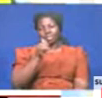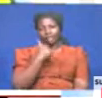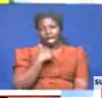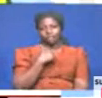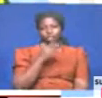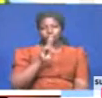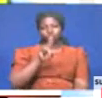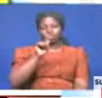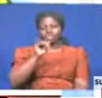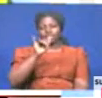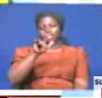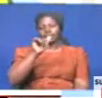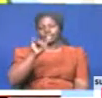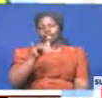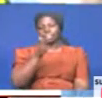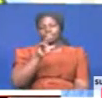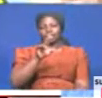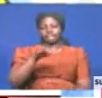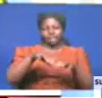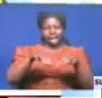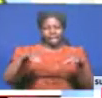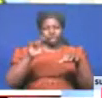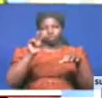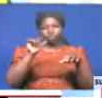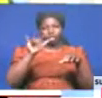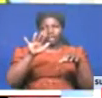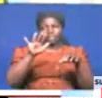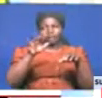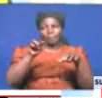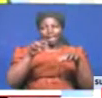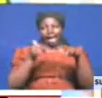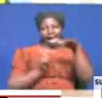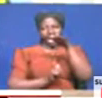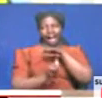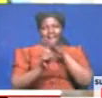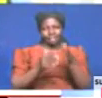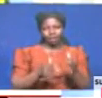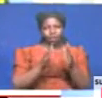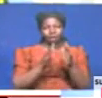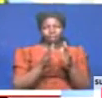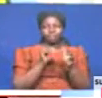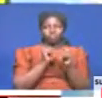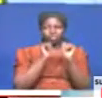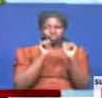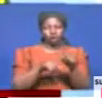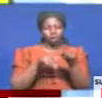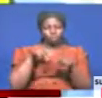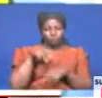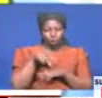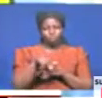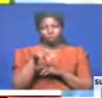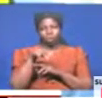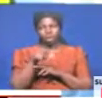tunnel. It's 2.5 meters underneath the main highway, or what we call the outer boulevard, which you can walk in and have